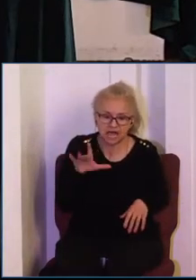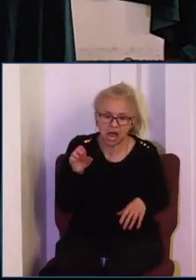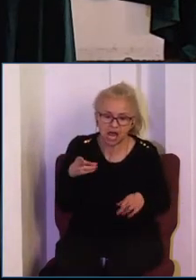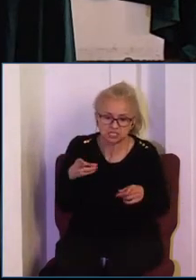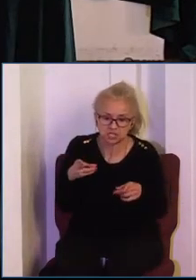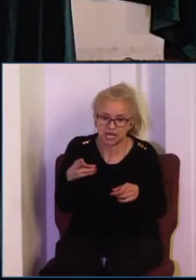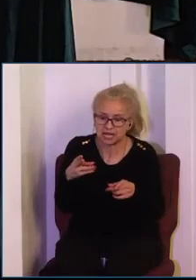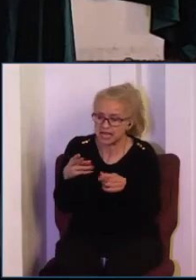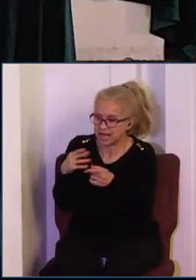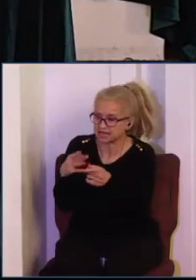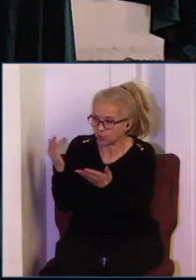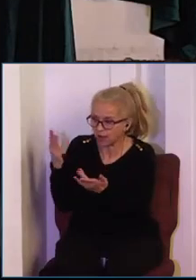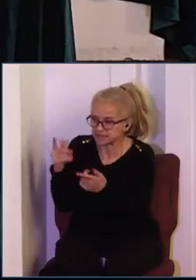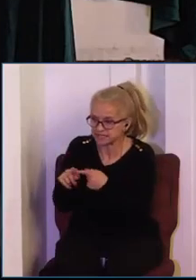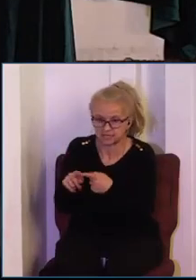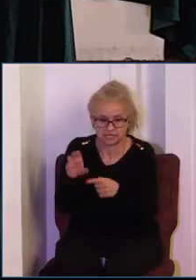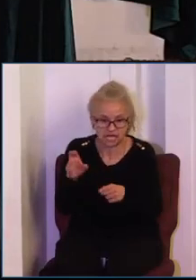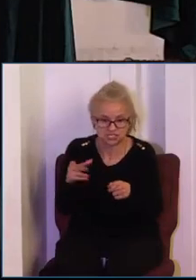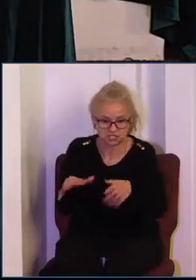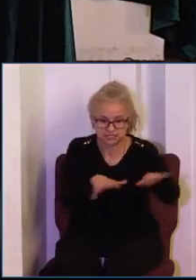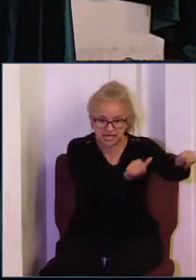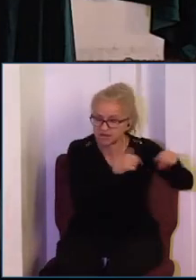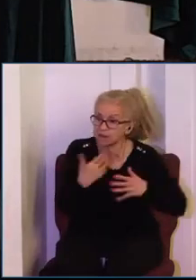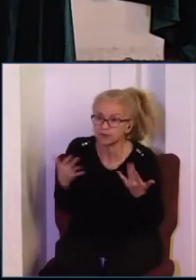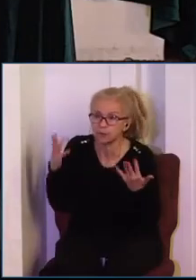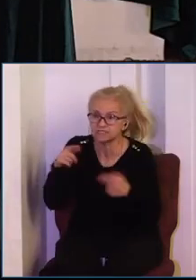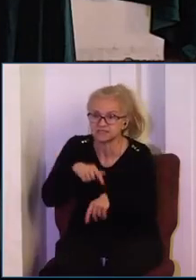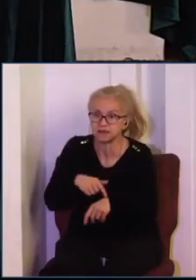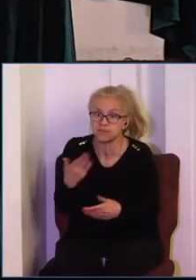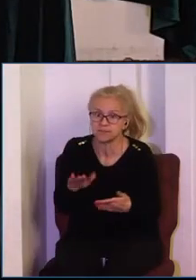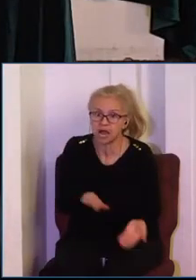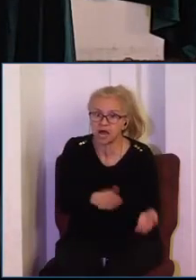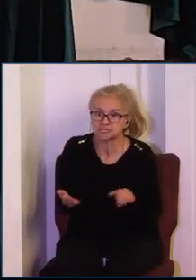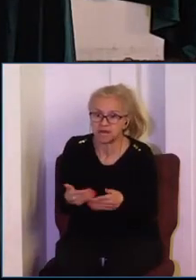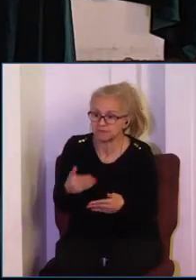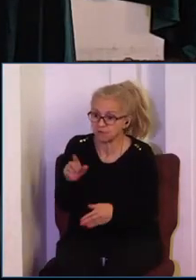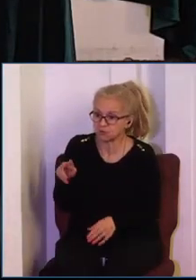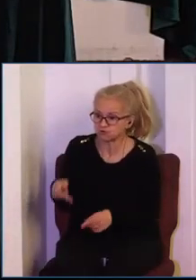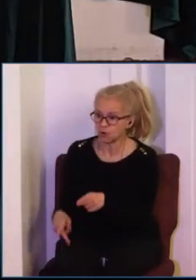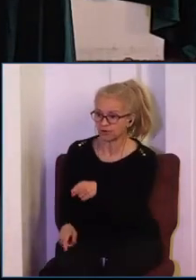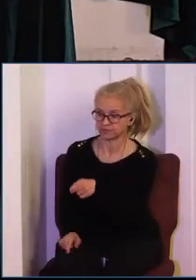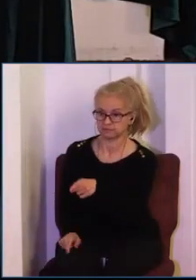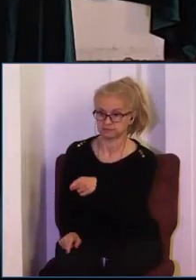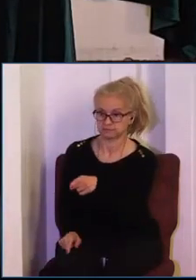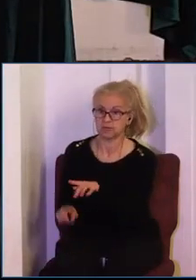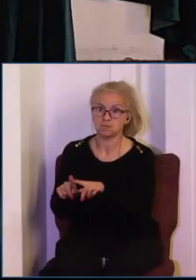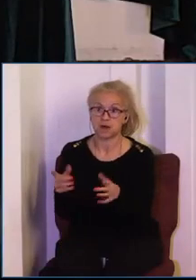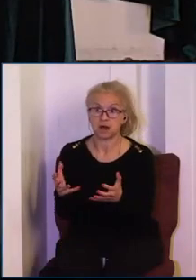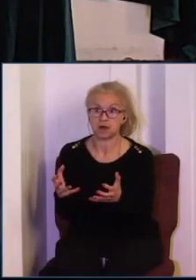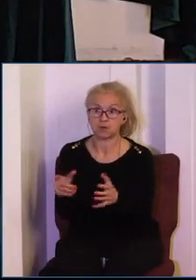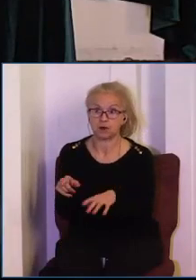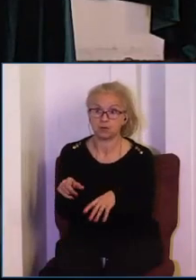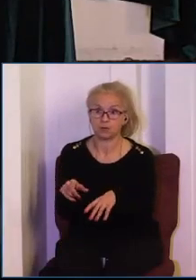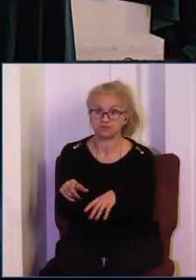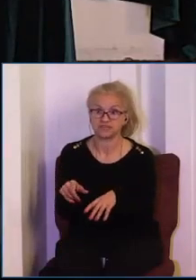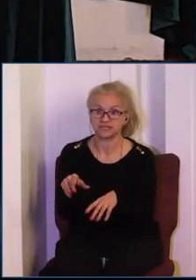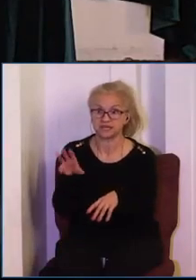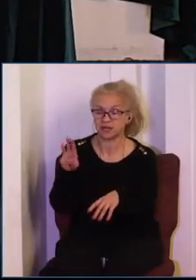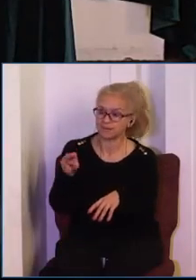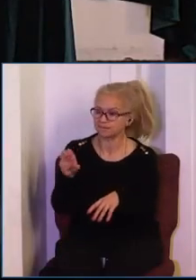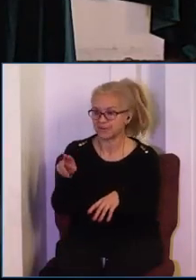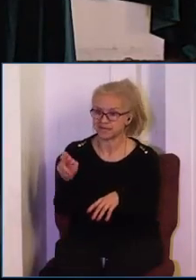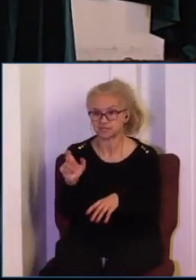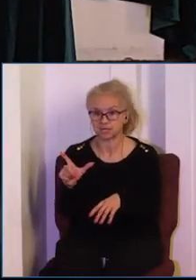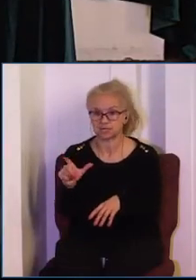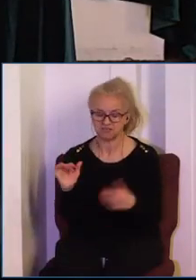Elijah left. I don't want to wait until then, because I might die before Troy. But I want the mantle. I want